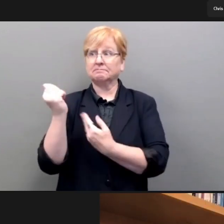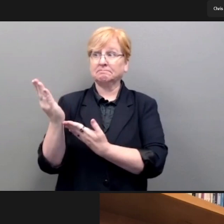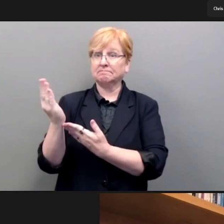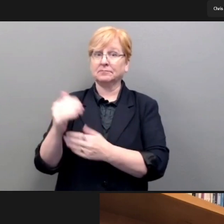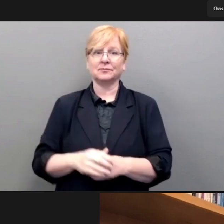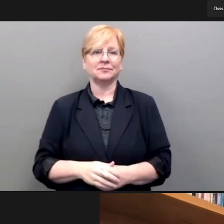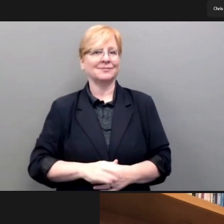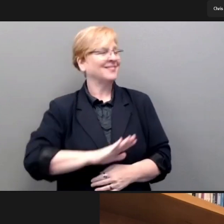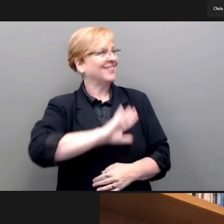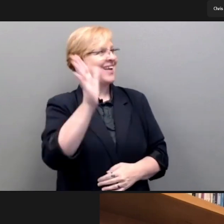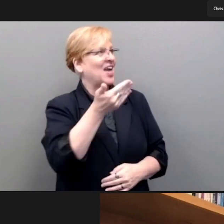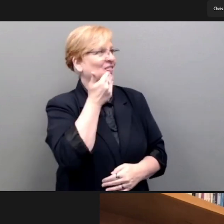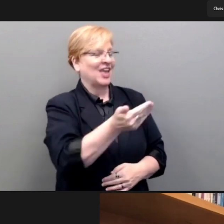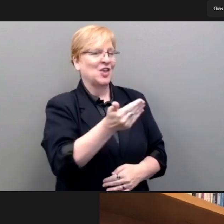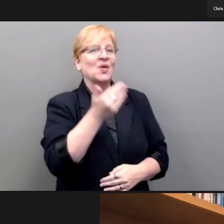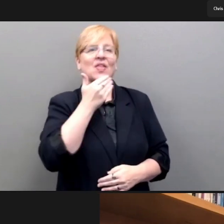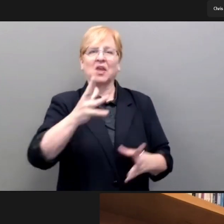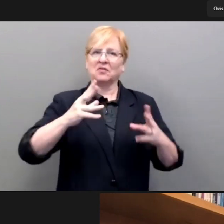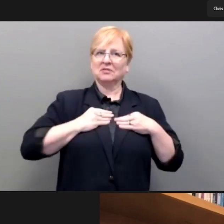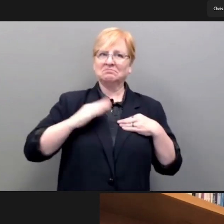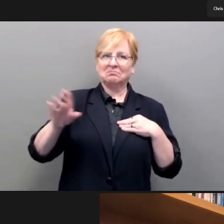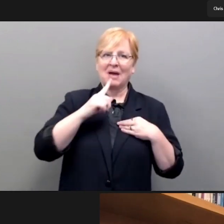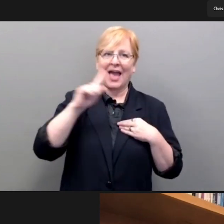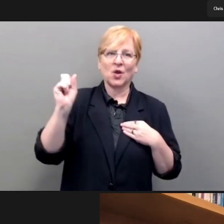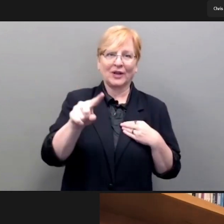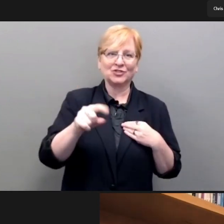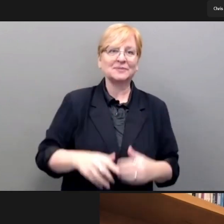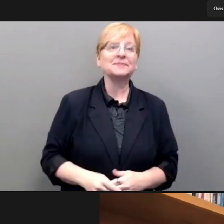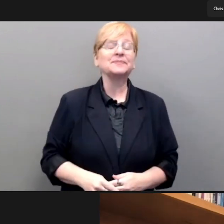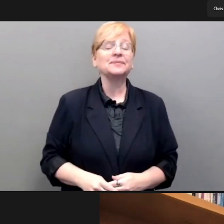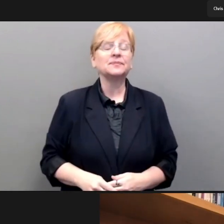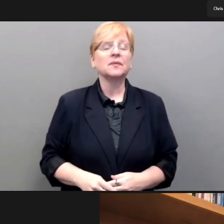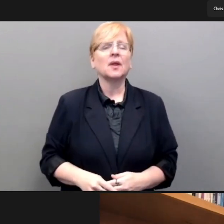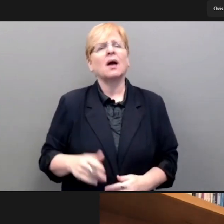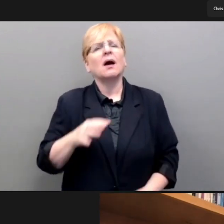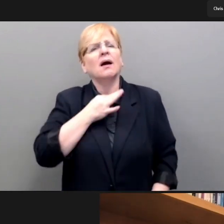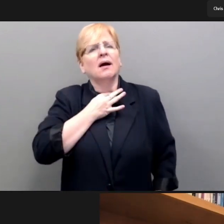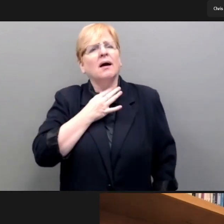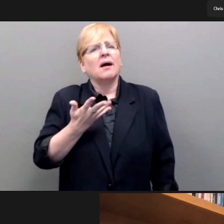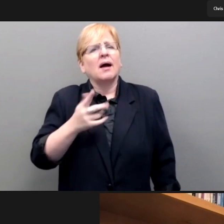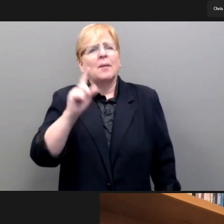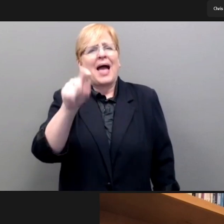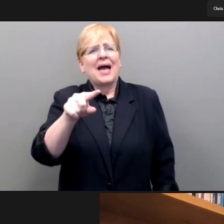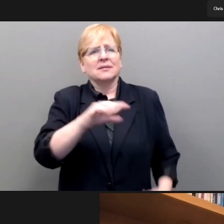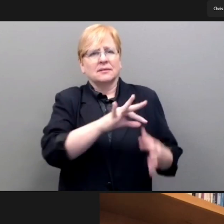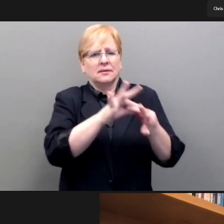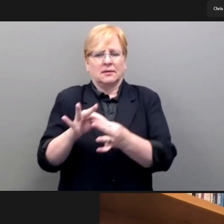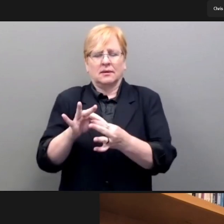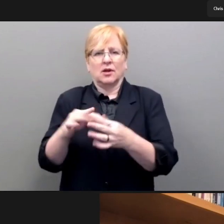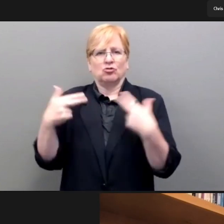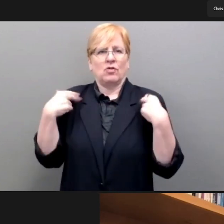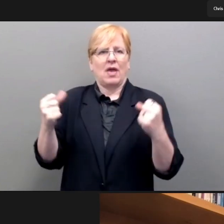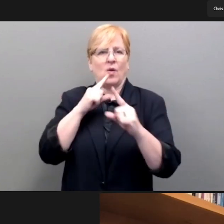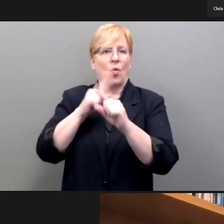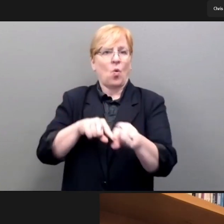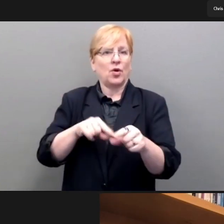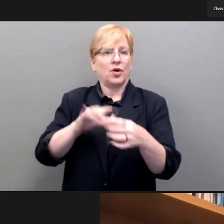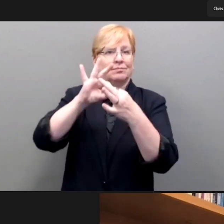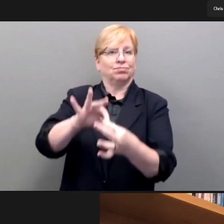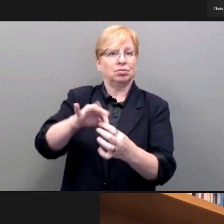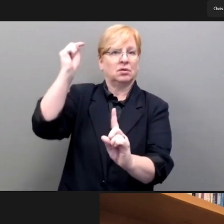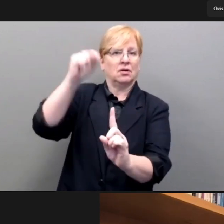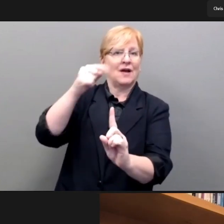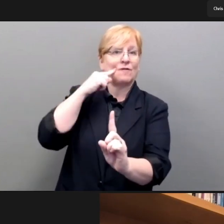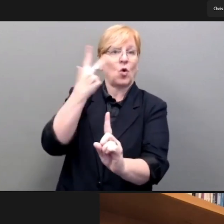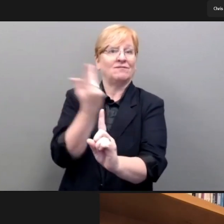you for taking the time to take the question here. I wanted to ask in relation to the health order related to vaccines, if